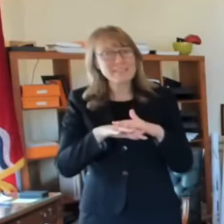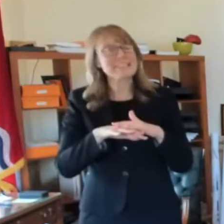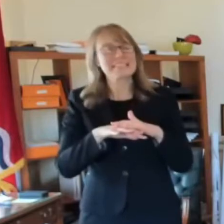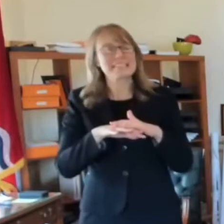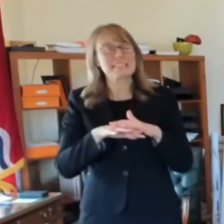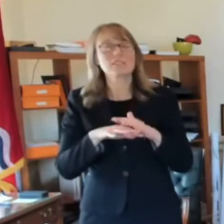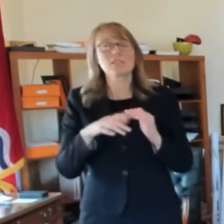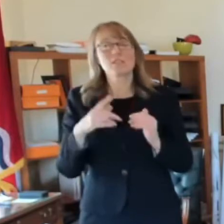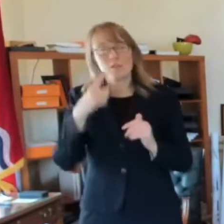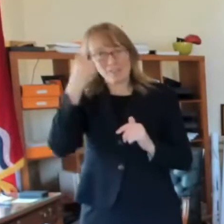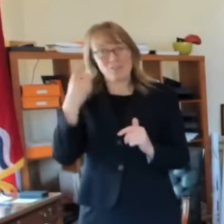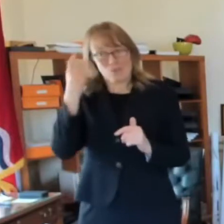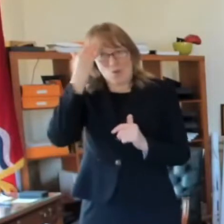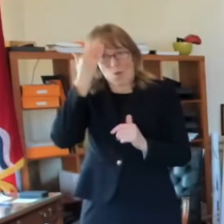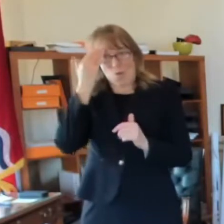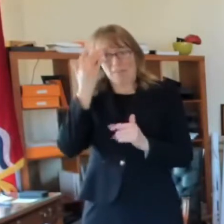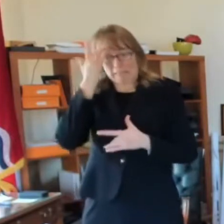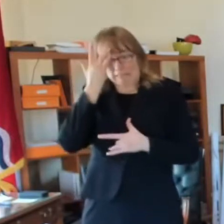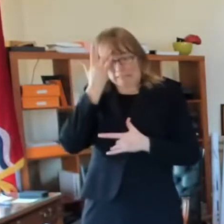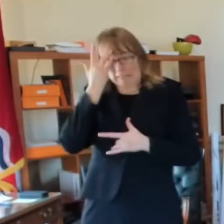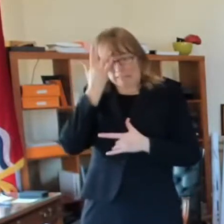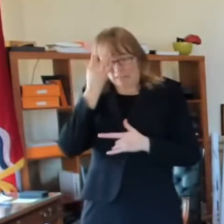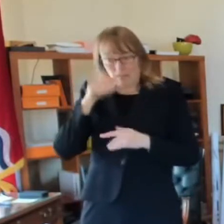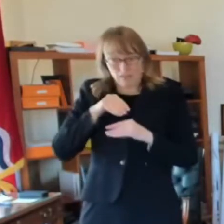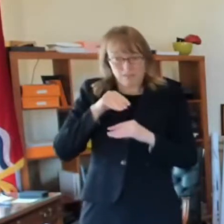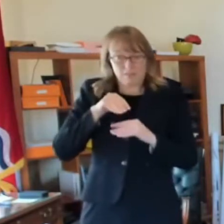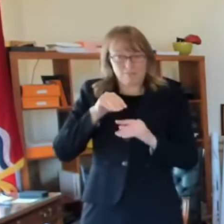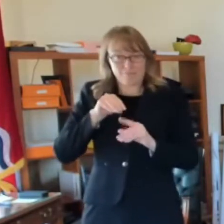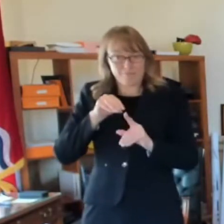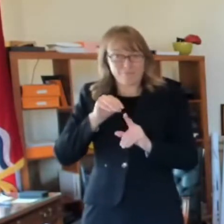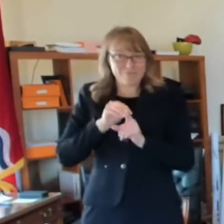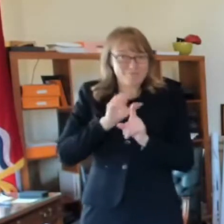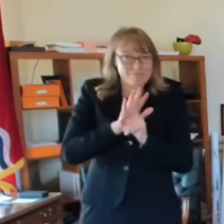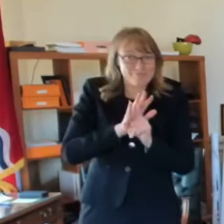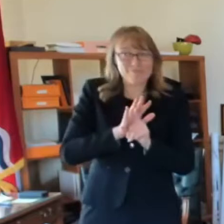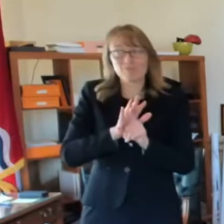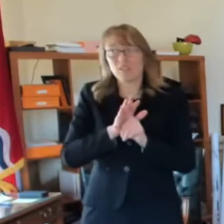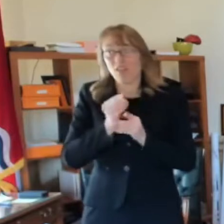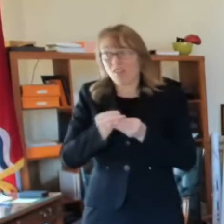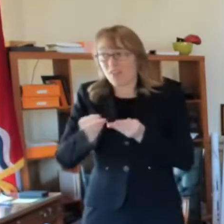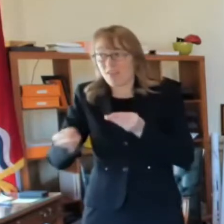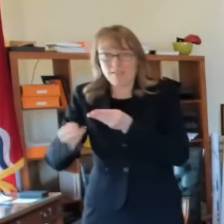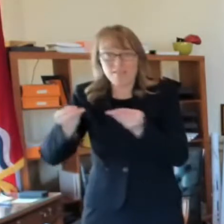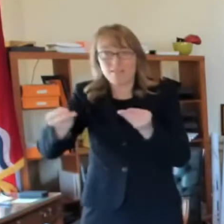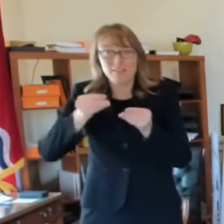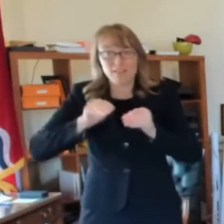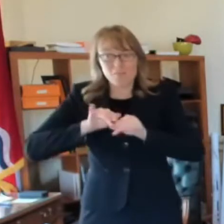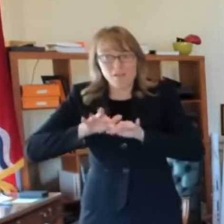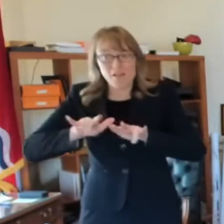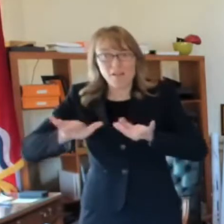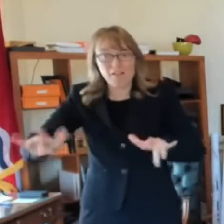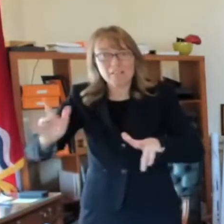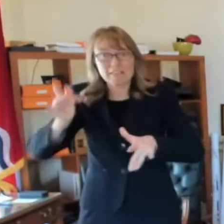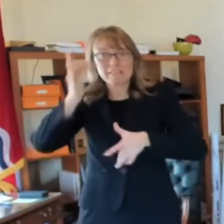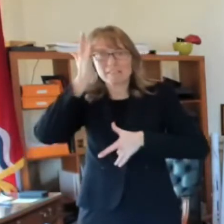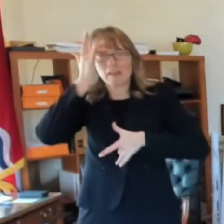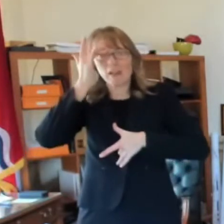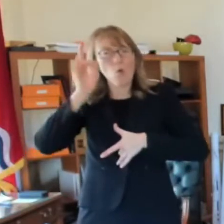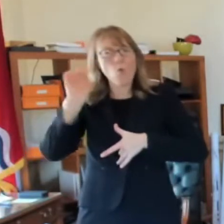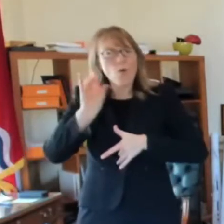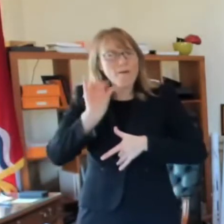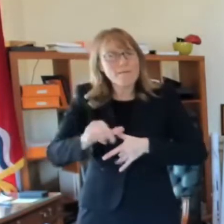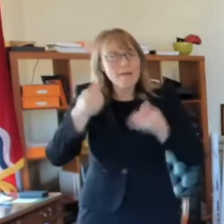you, that it is really, we know the spread is happening in homes, in neighborhoods,